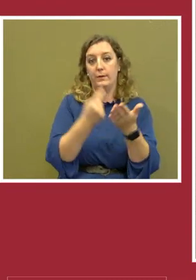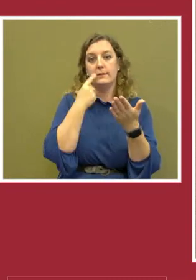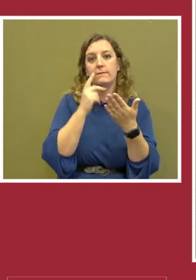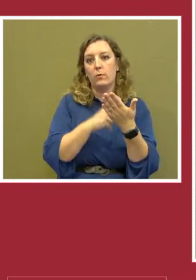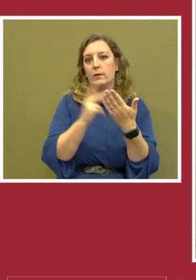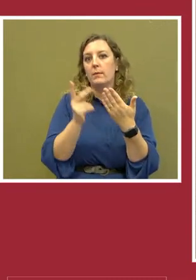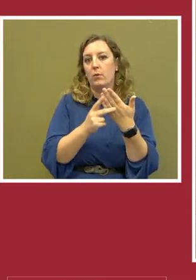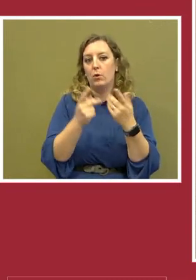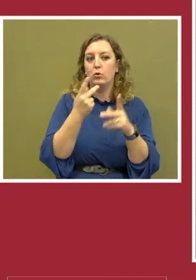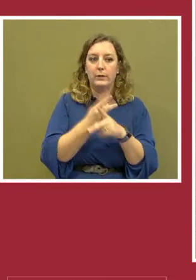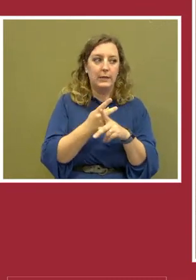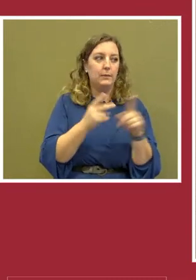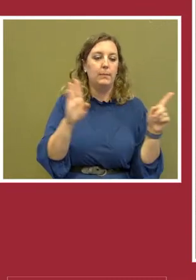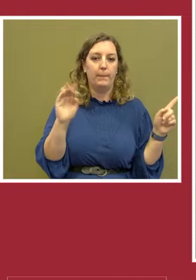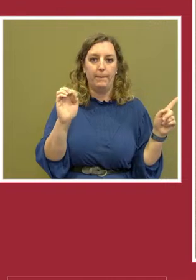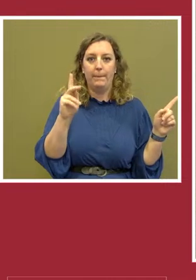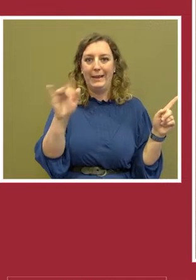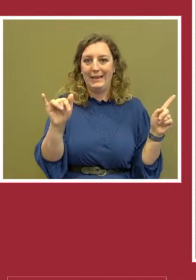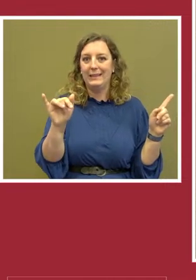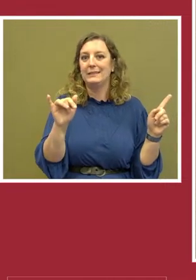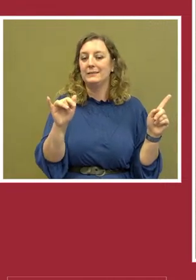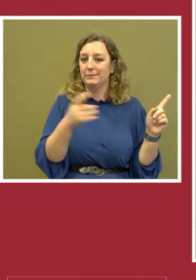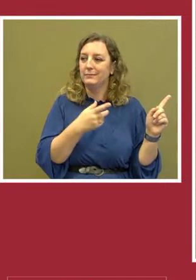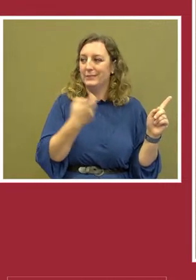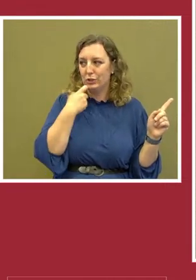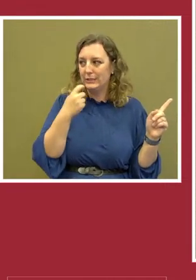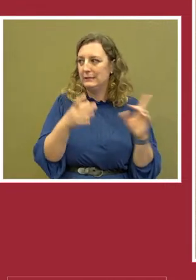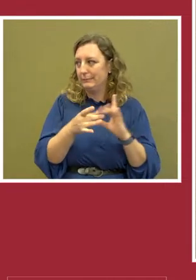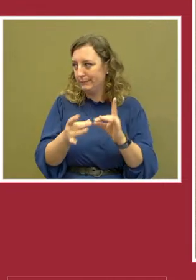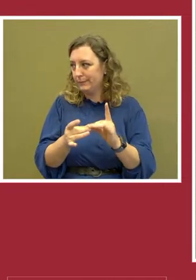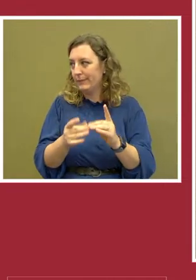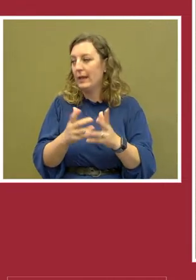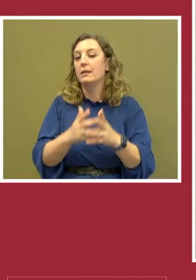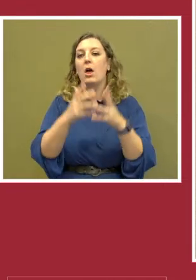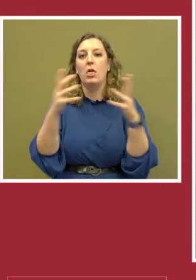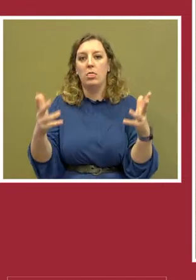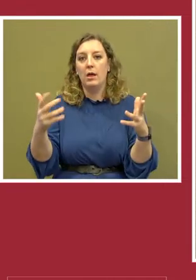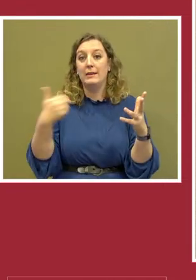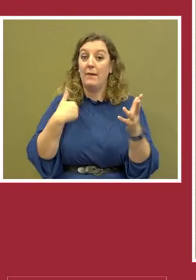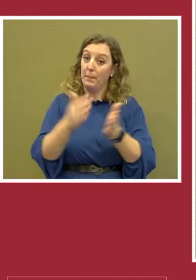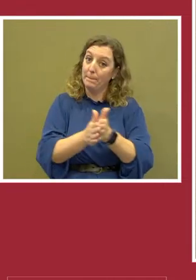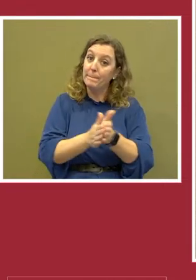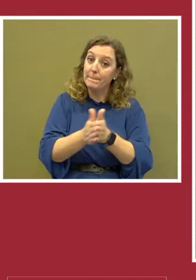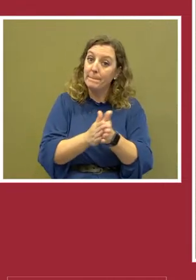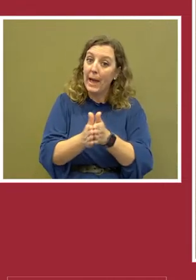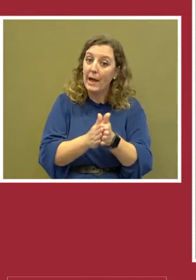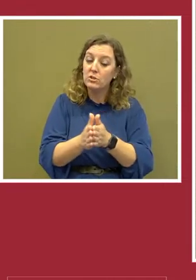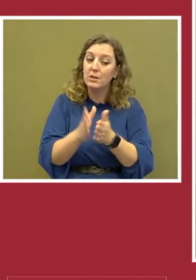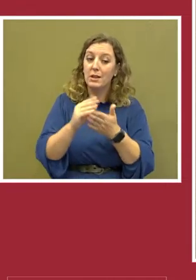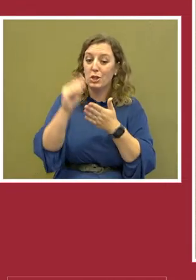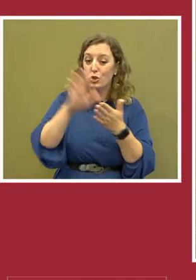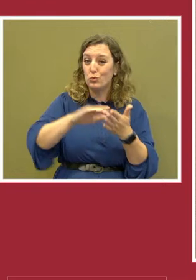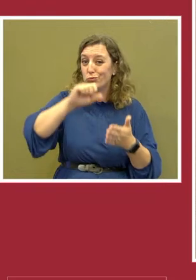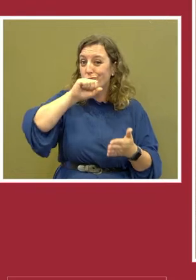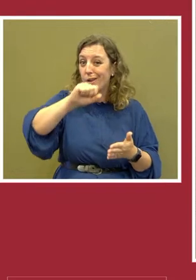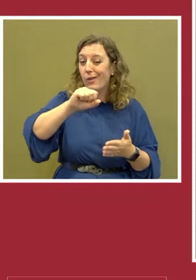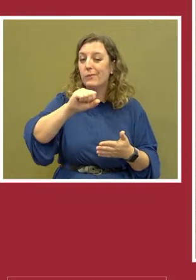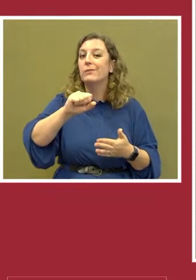programs to keep them, like Becky just spoke to specifically. So it's a lot. They have a passion for it, and the students love